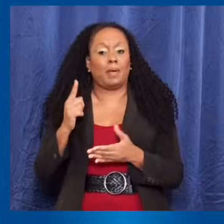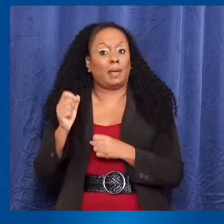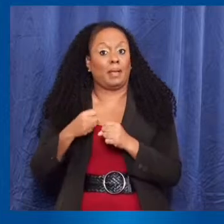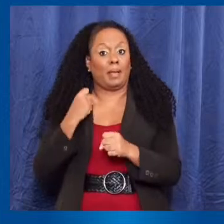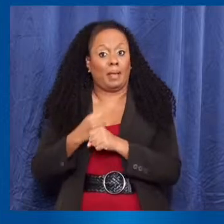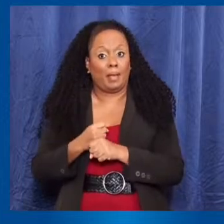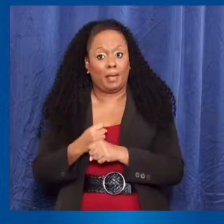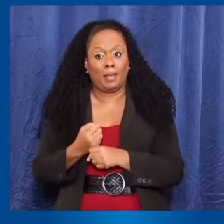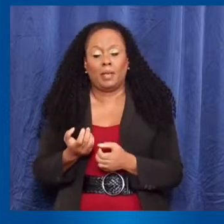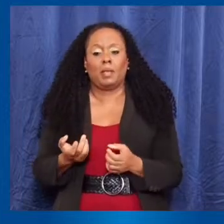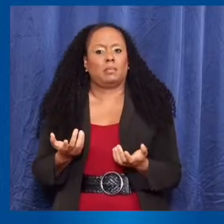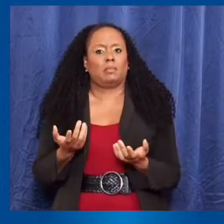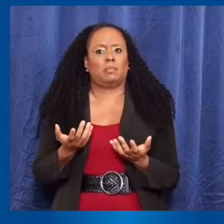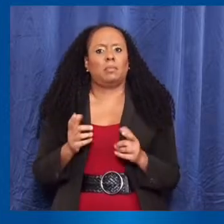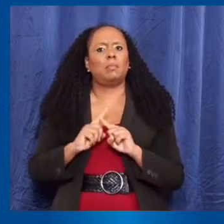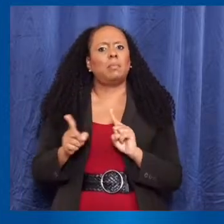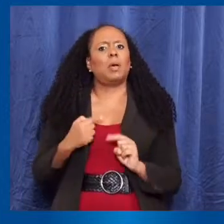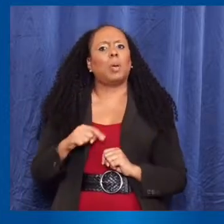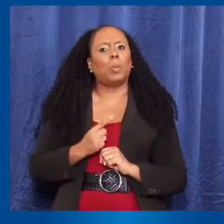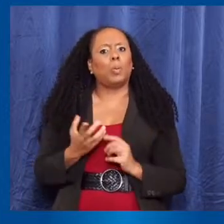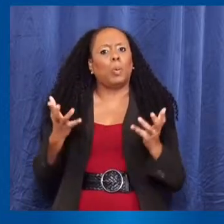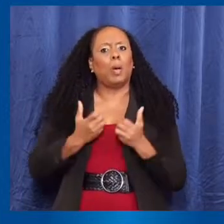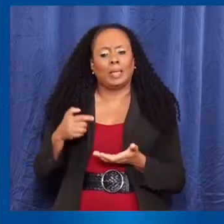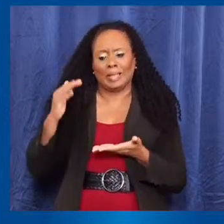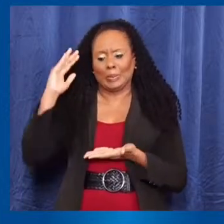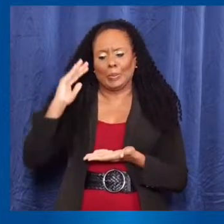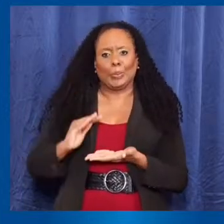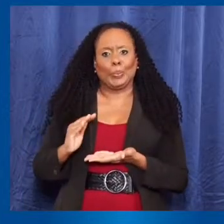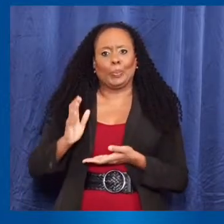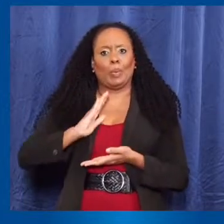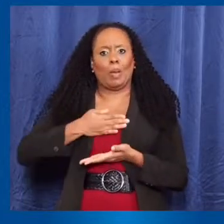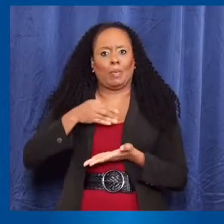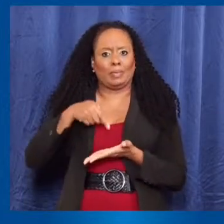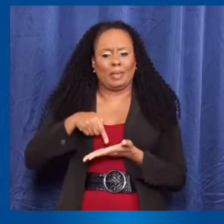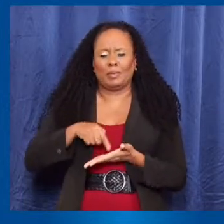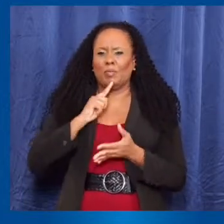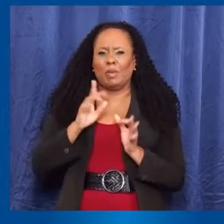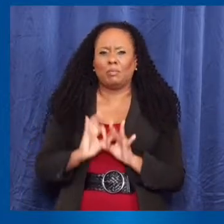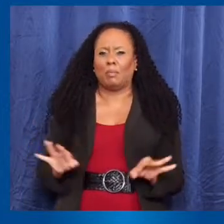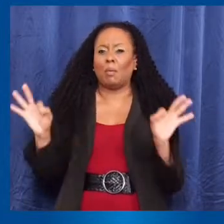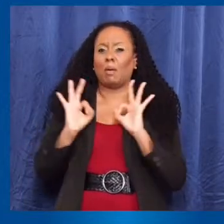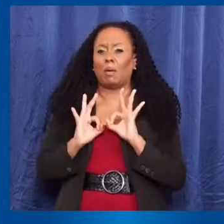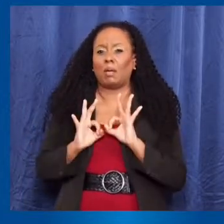available, we still have a commitment to bring our debt down, and debt sustainability is critical.